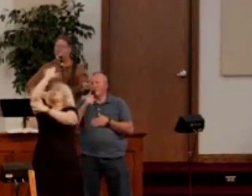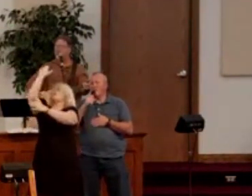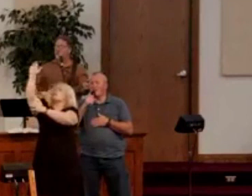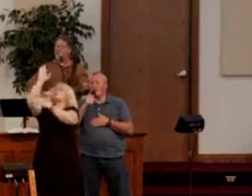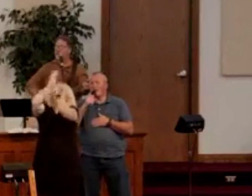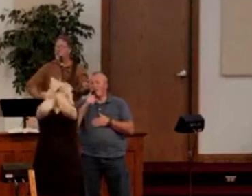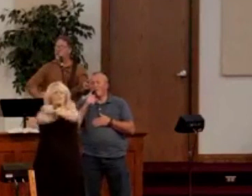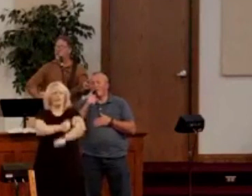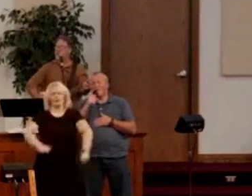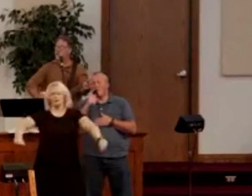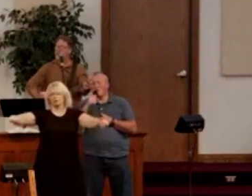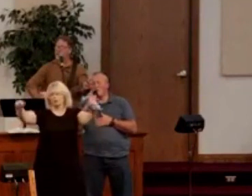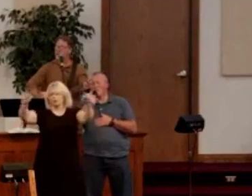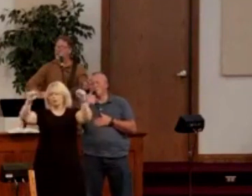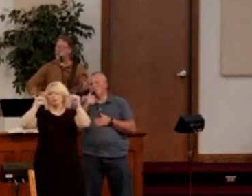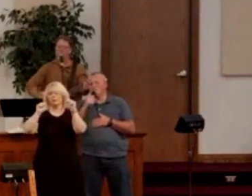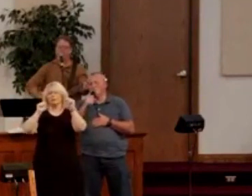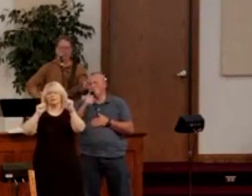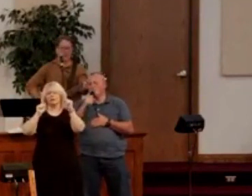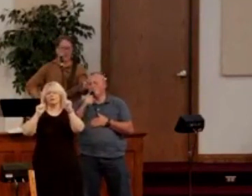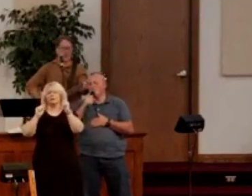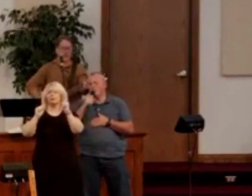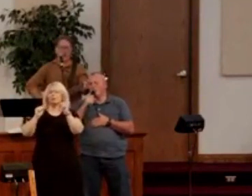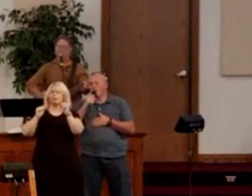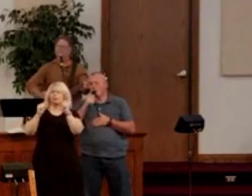joy of your salvation.